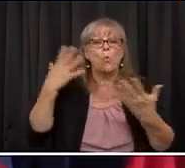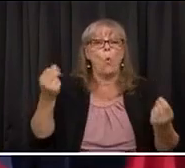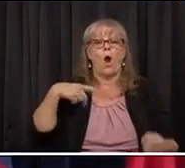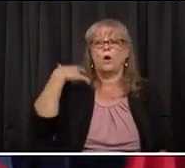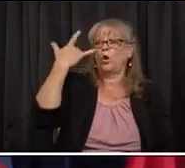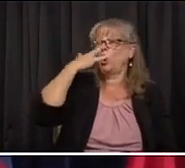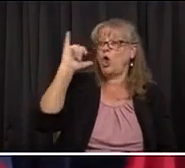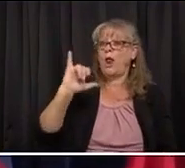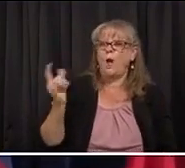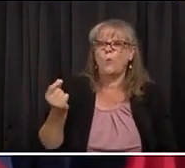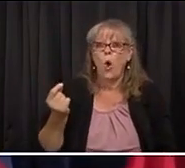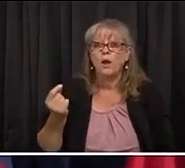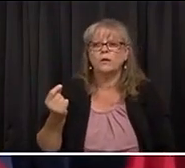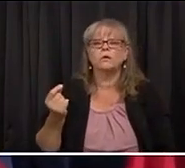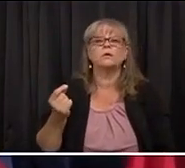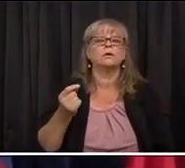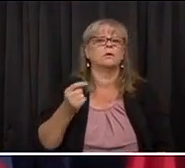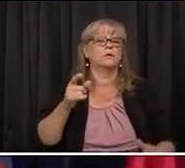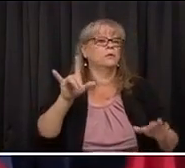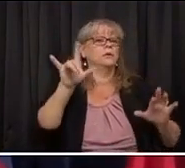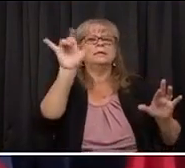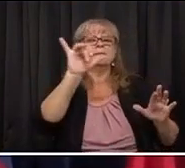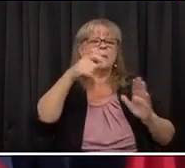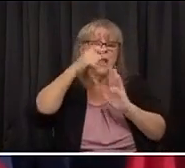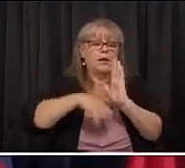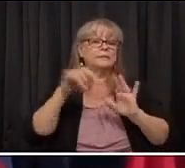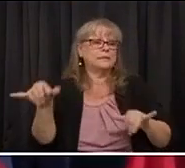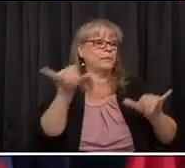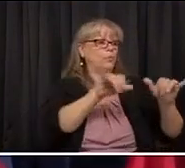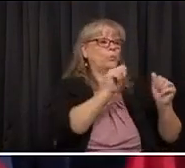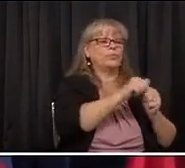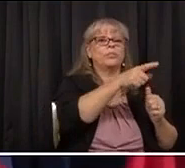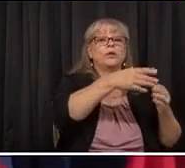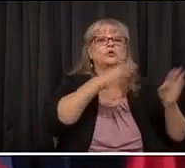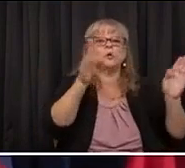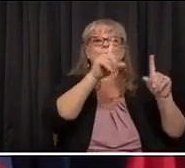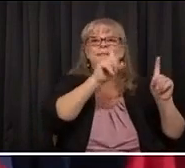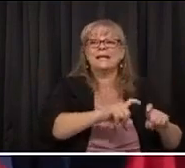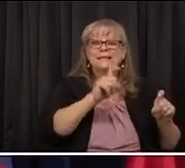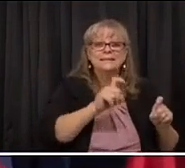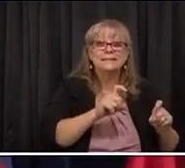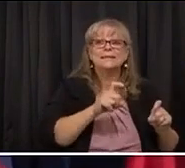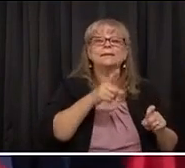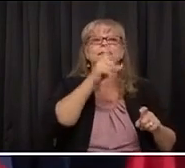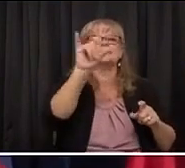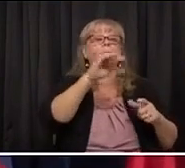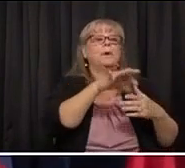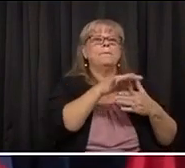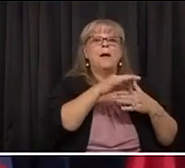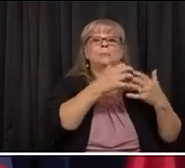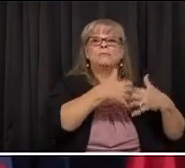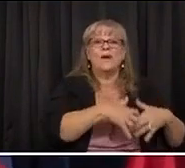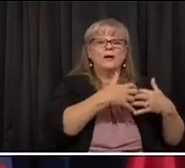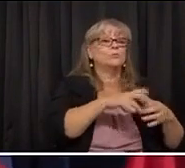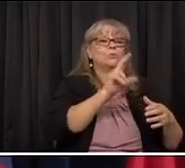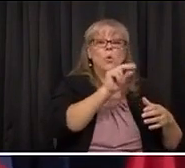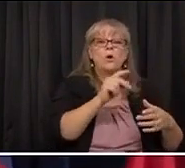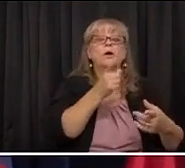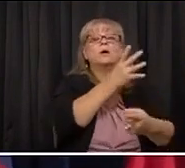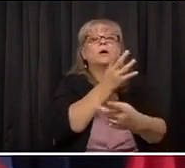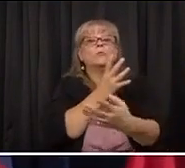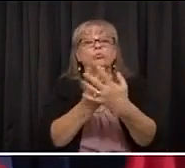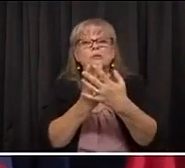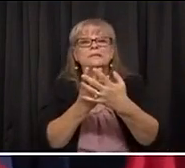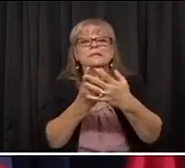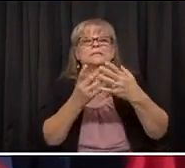when a meat plant has an outbreak, a corrections facility has an outbreak, Buena Vista, I think we had